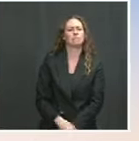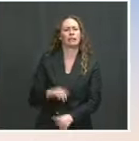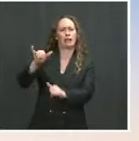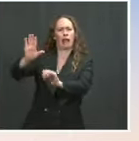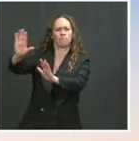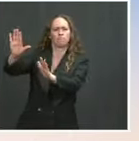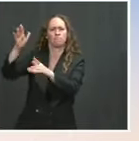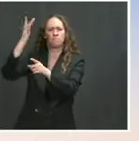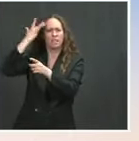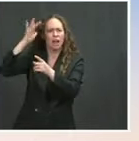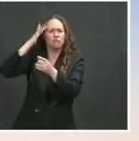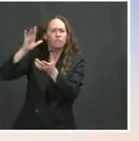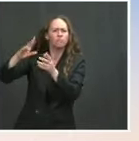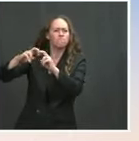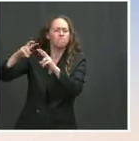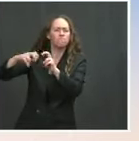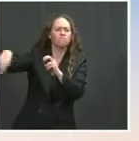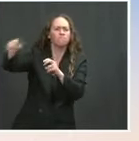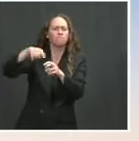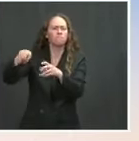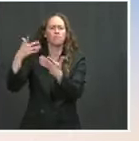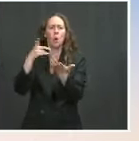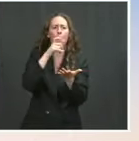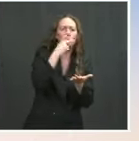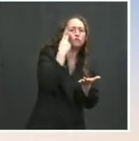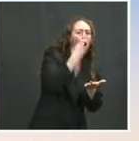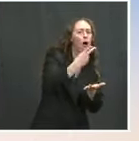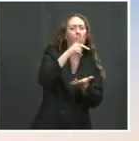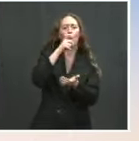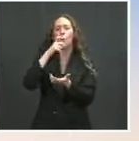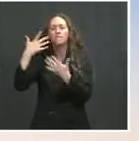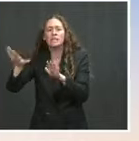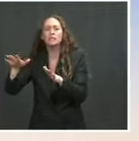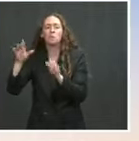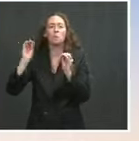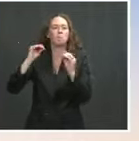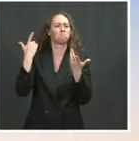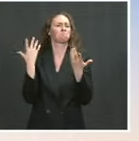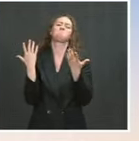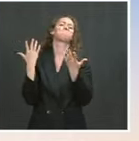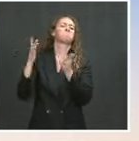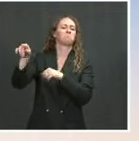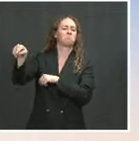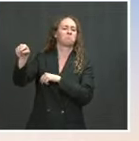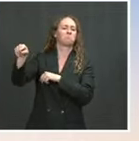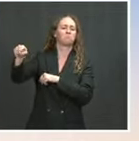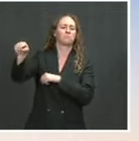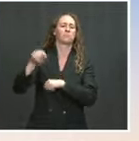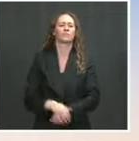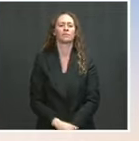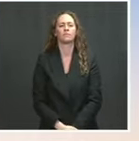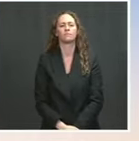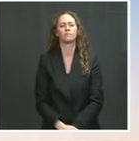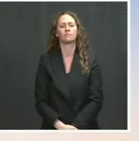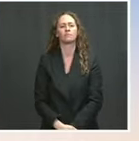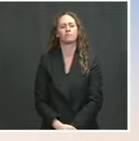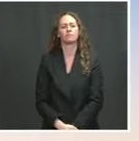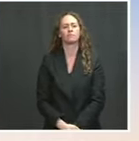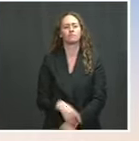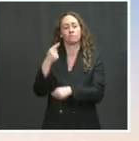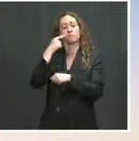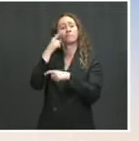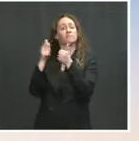seen intelligence. What I believe the State Department has confirmed is that the secretary was saying he has not personally seen the intelligence because such matters